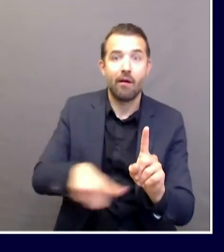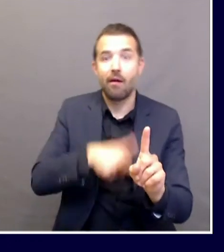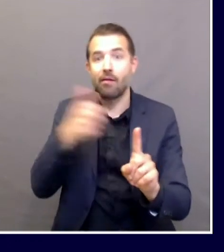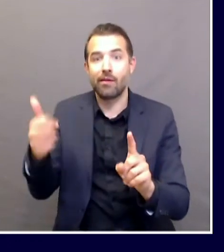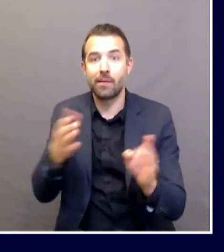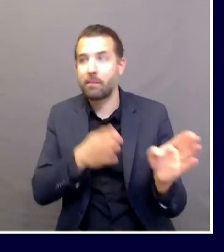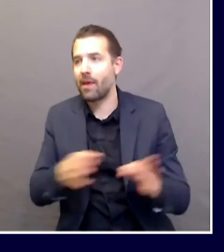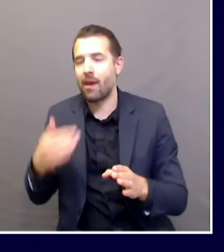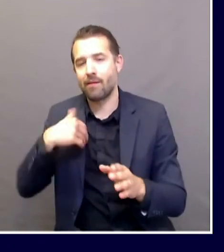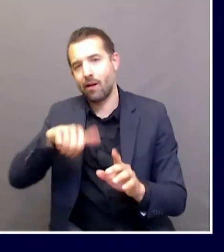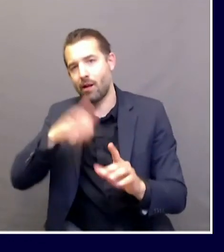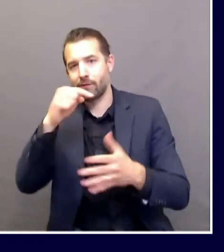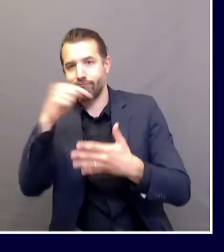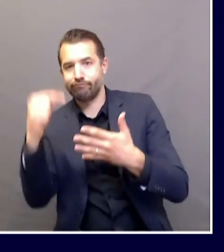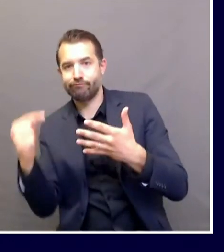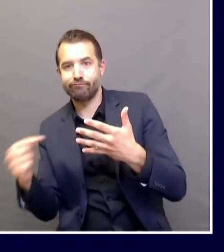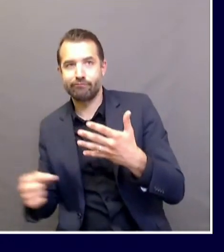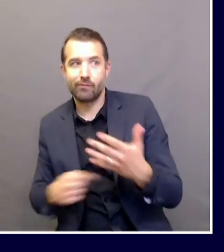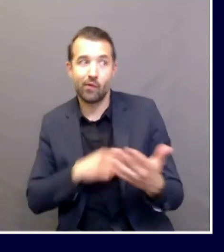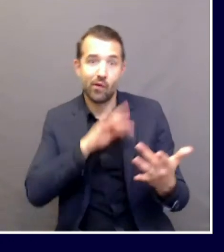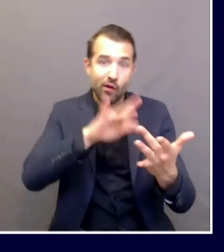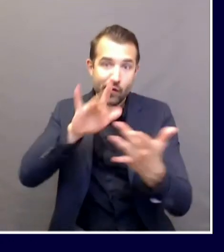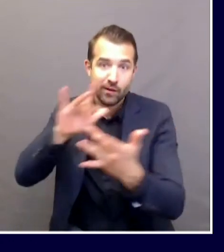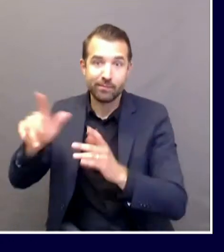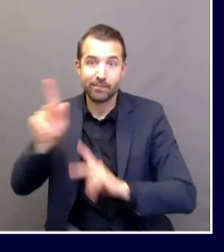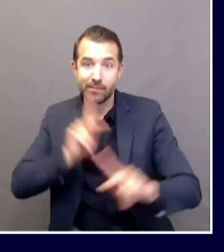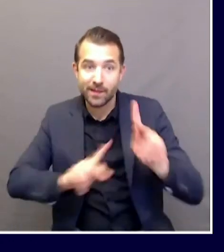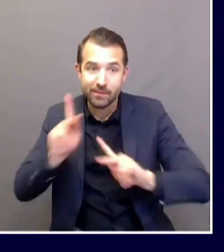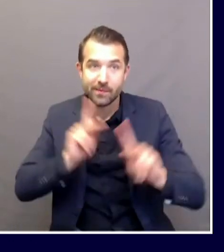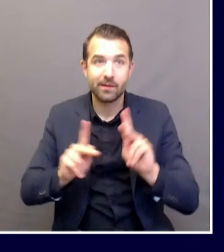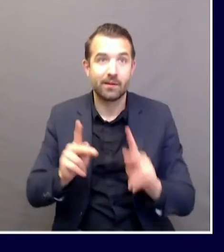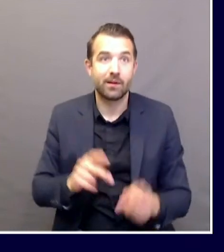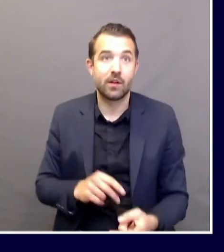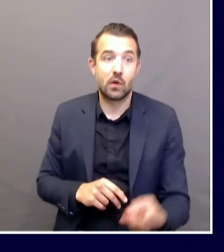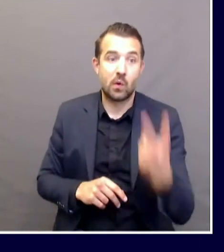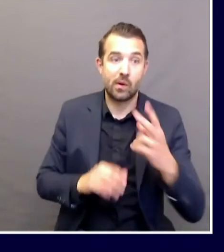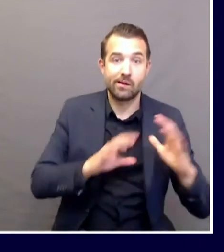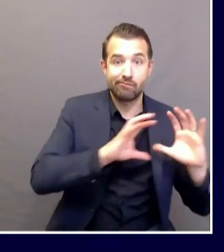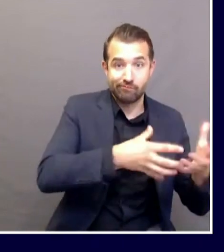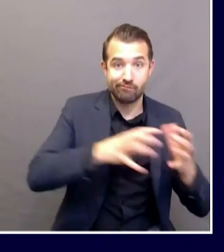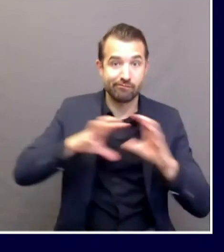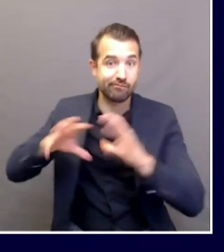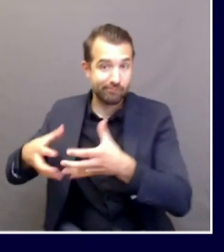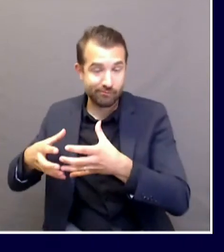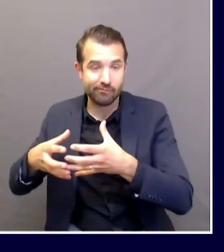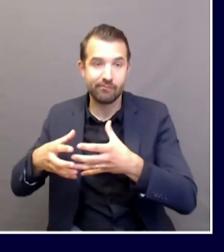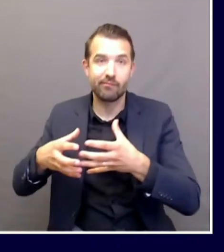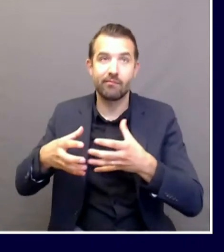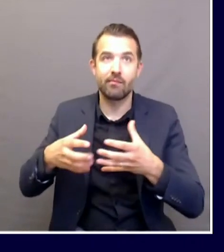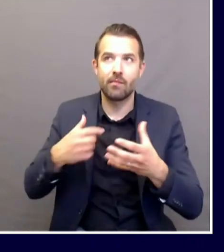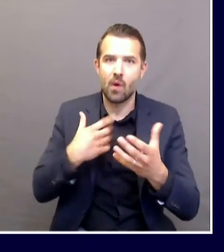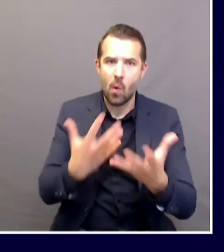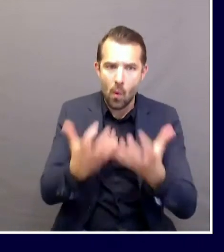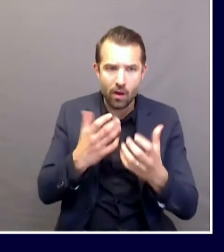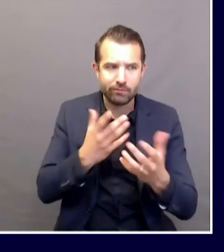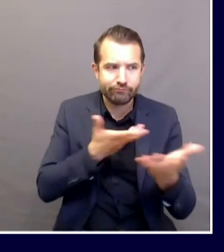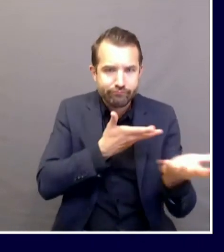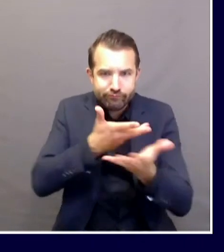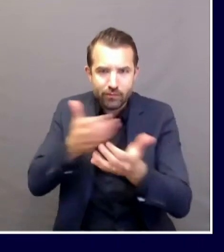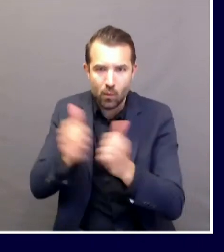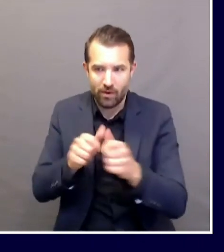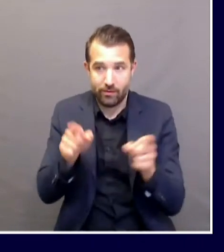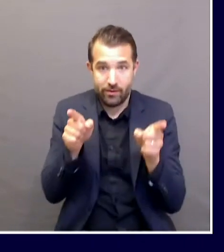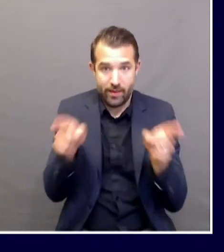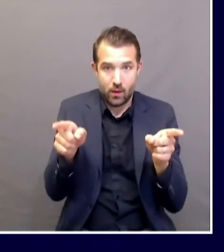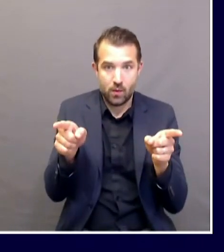two distinct categories of folks that we want to talk to. Some groups are interested in getting a vaccine, but we need to figure out a way to make it